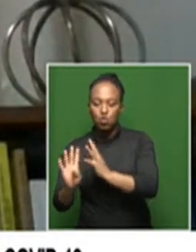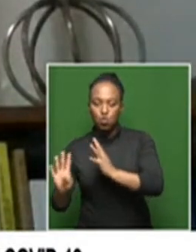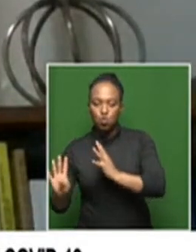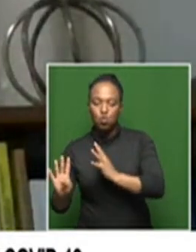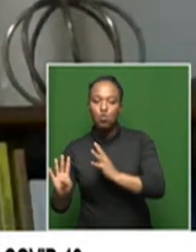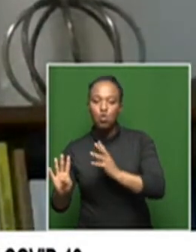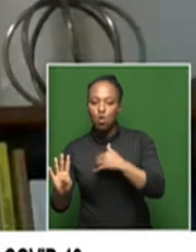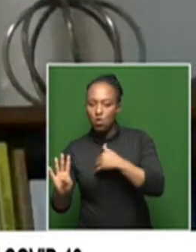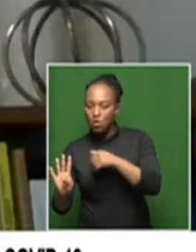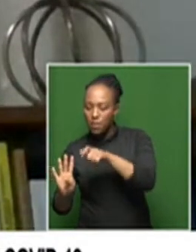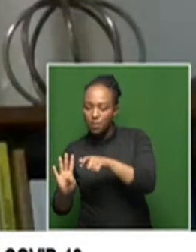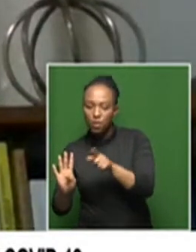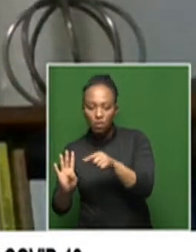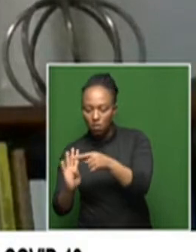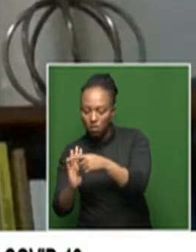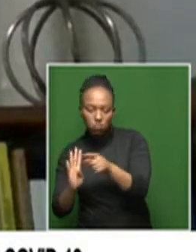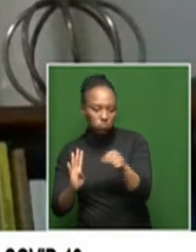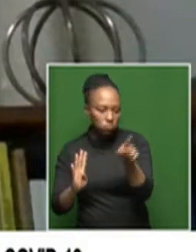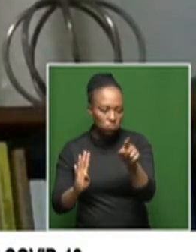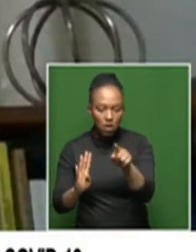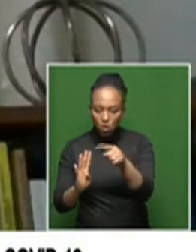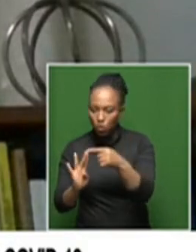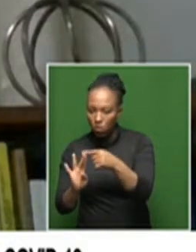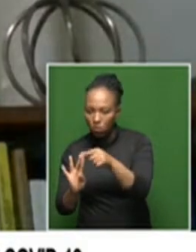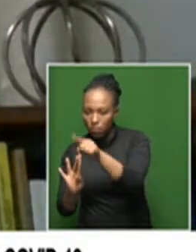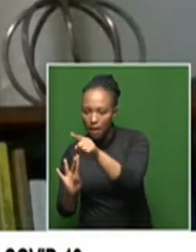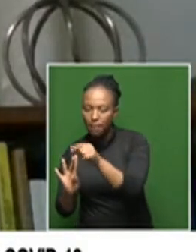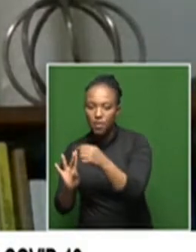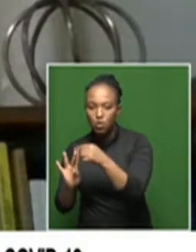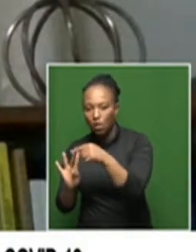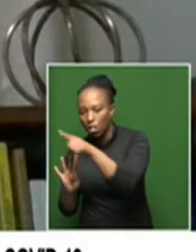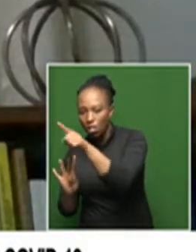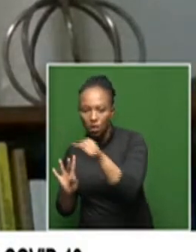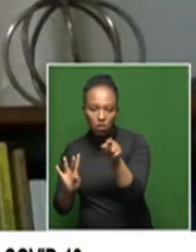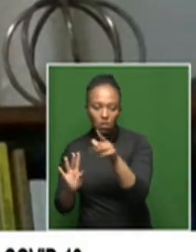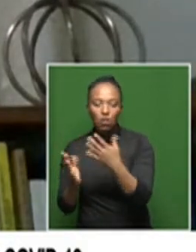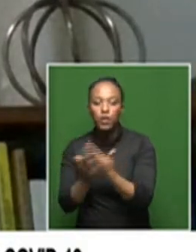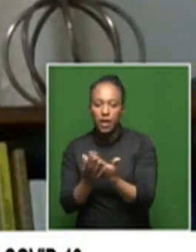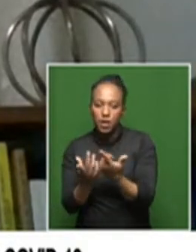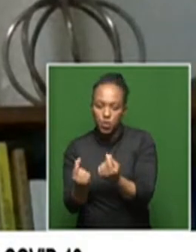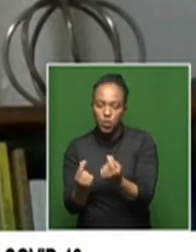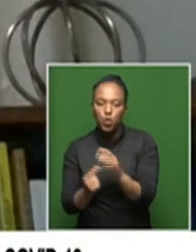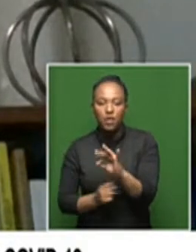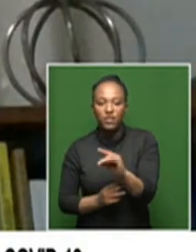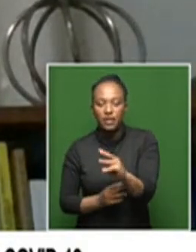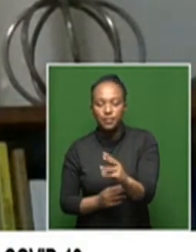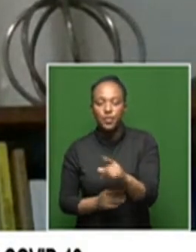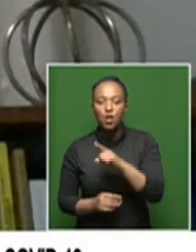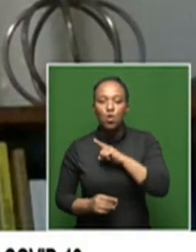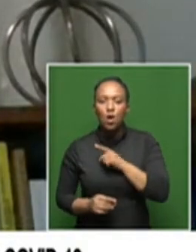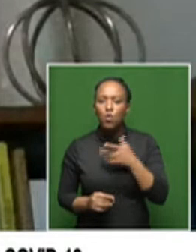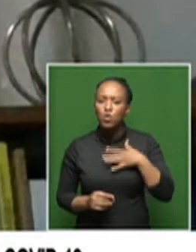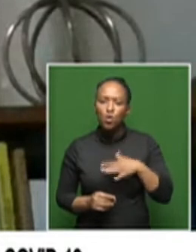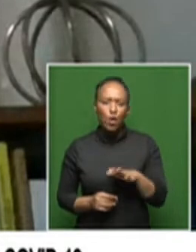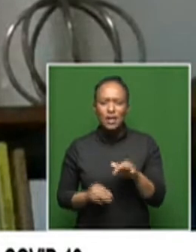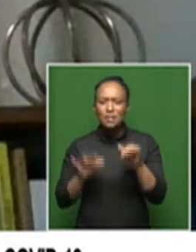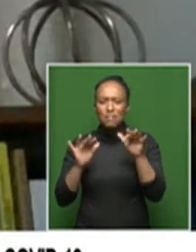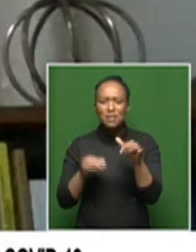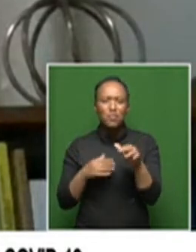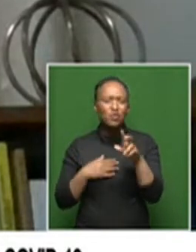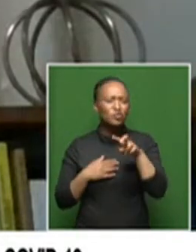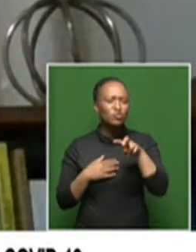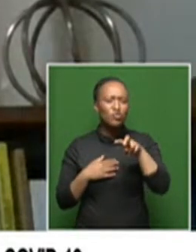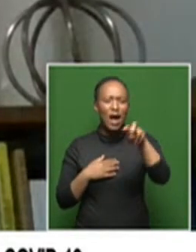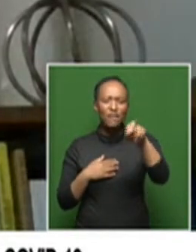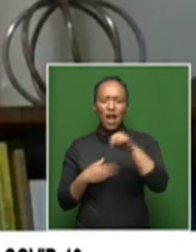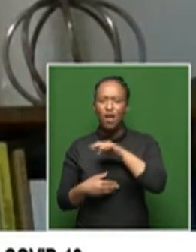can get their vaccine as quickly as possible. Also, in terms of people have to travel long distances,